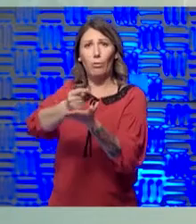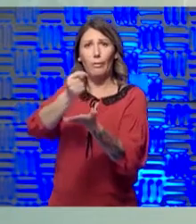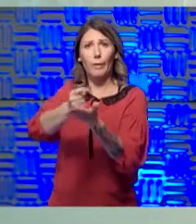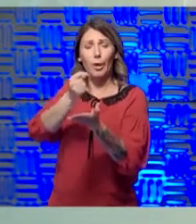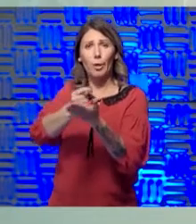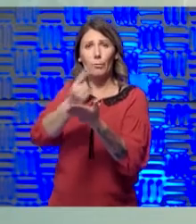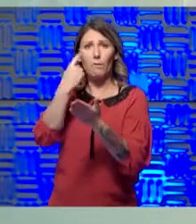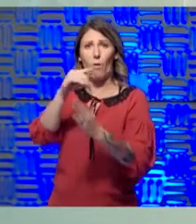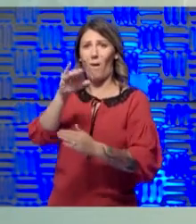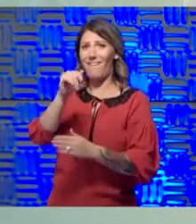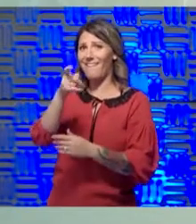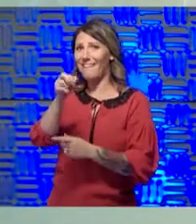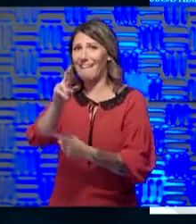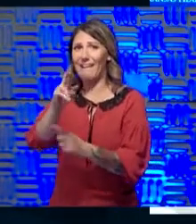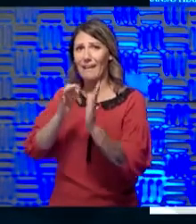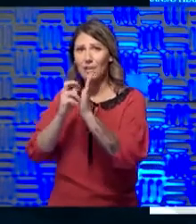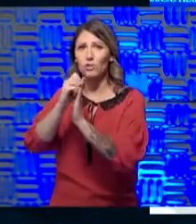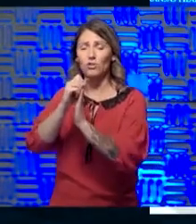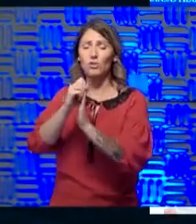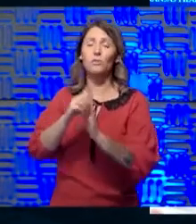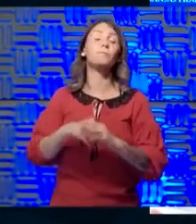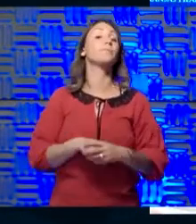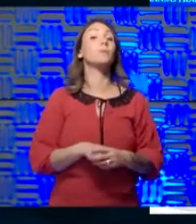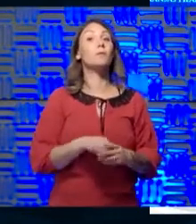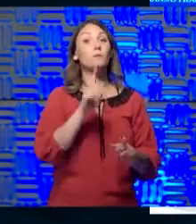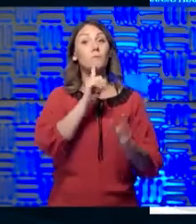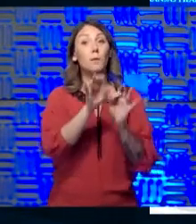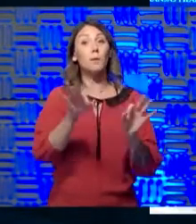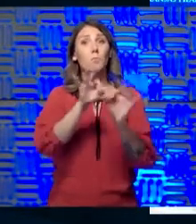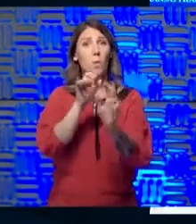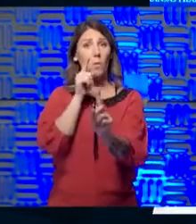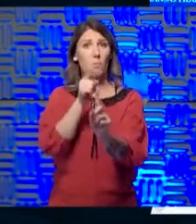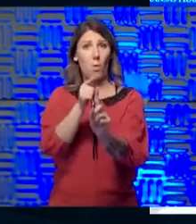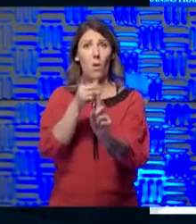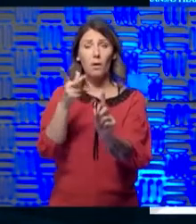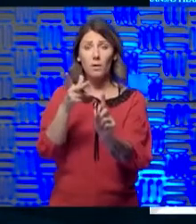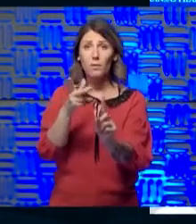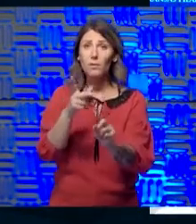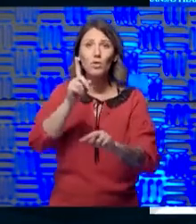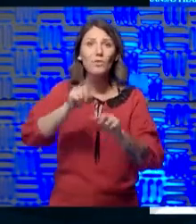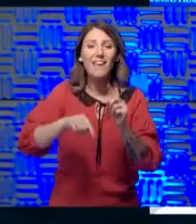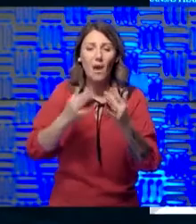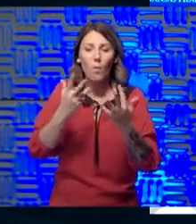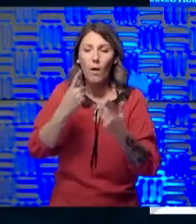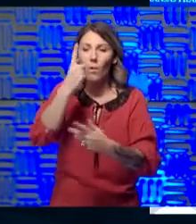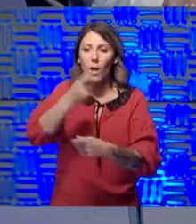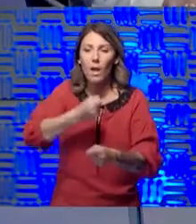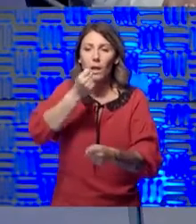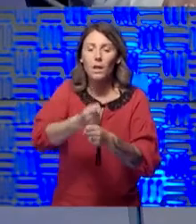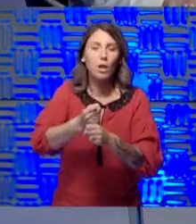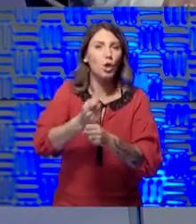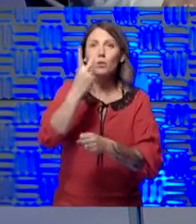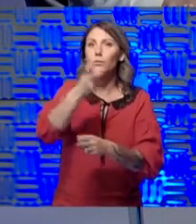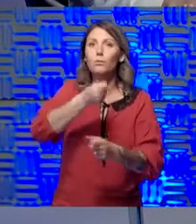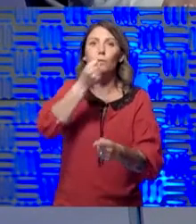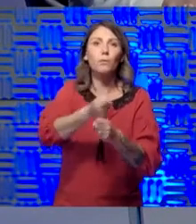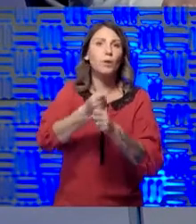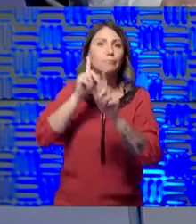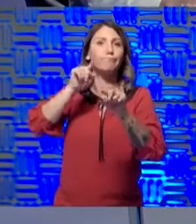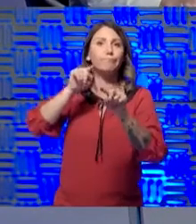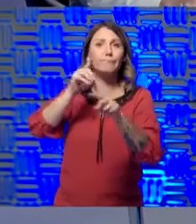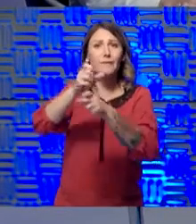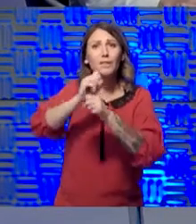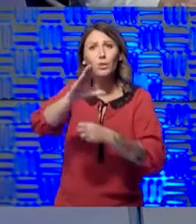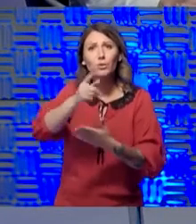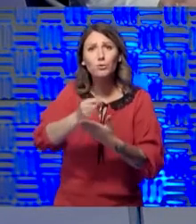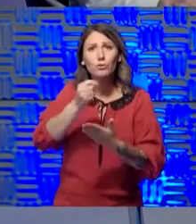because of its low incidence and prevalence. Well, I think it's really an important point to our listening audience. You can't wait a year or two to go get treatment. And